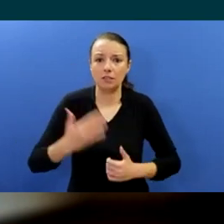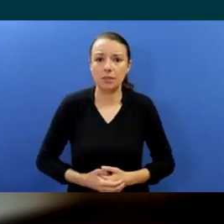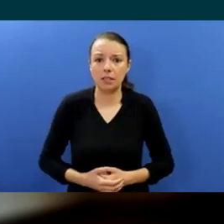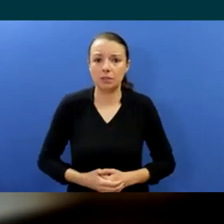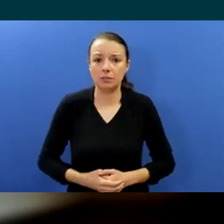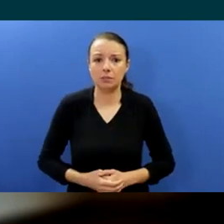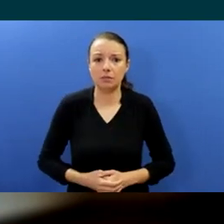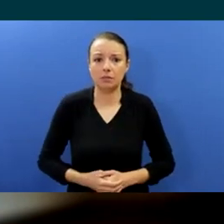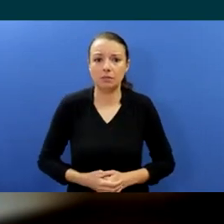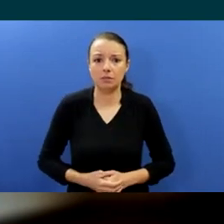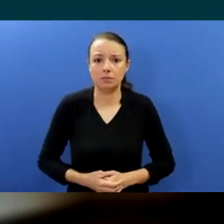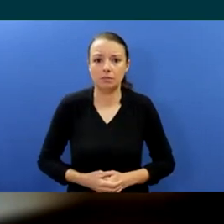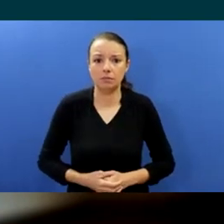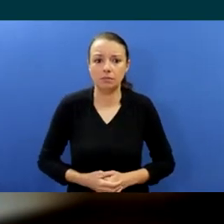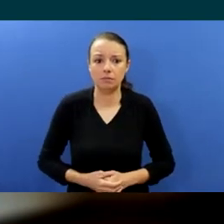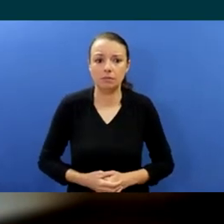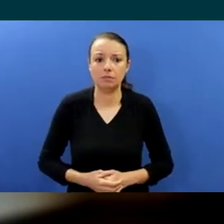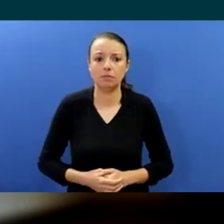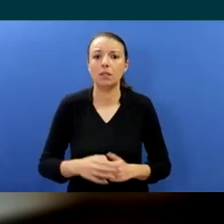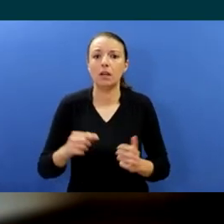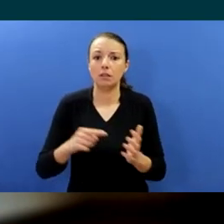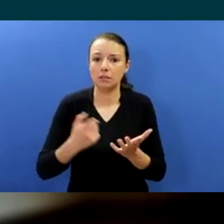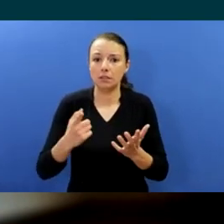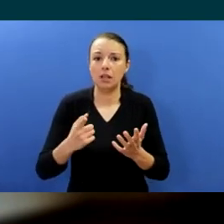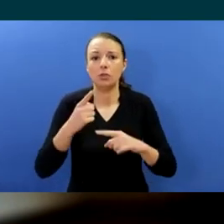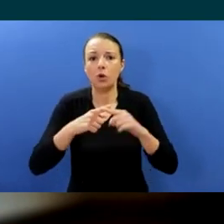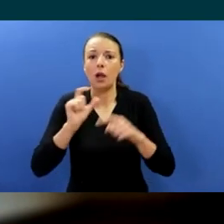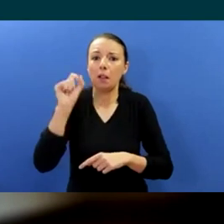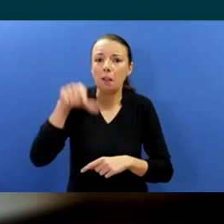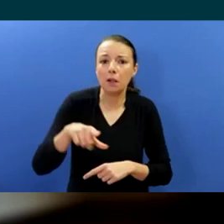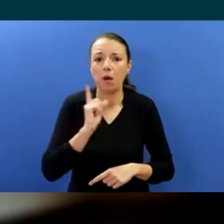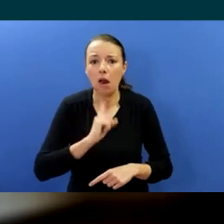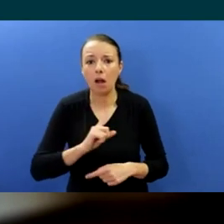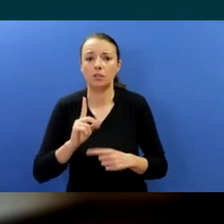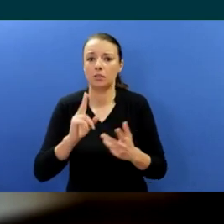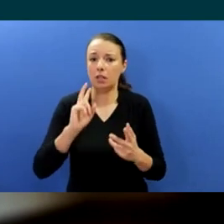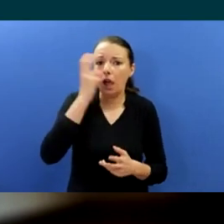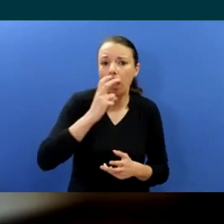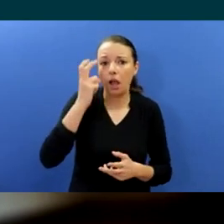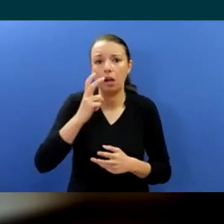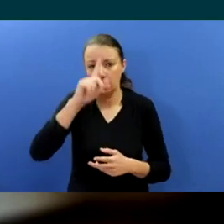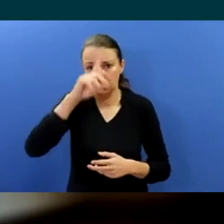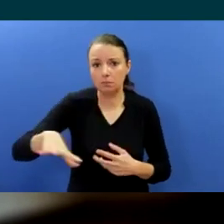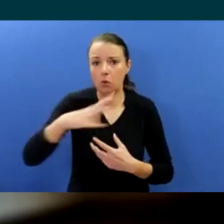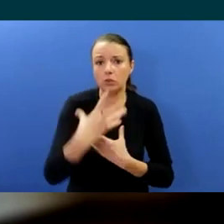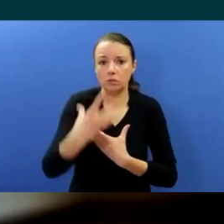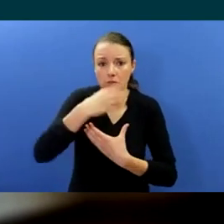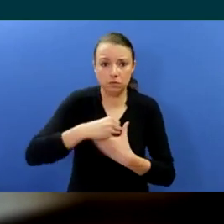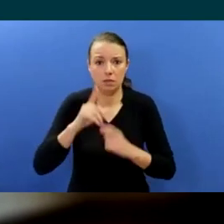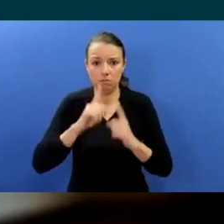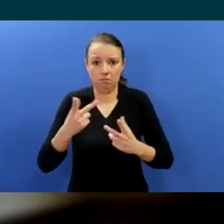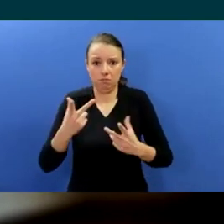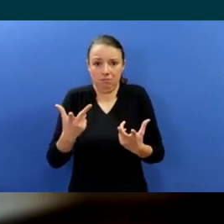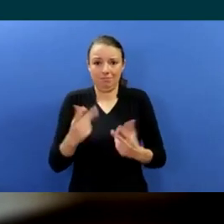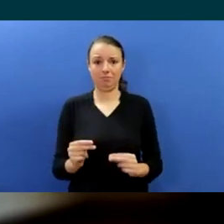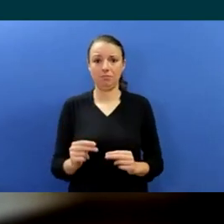these difficulties that I described before between representative democracies and participation